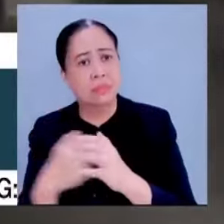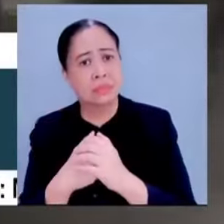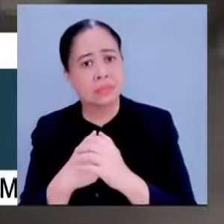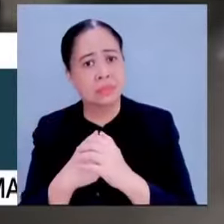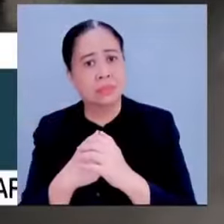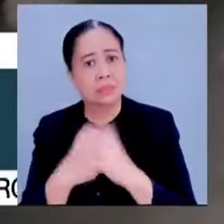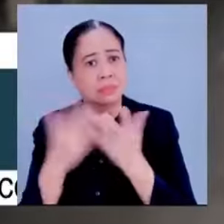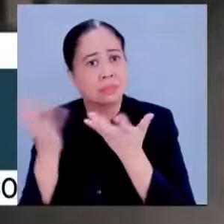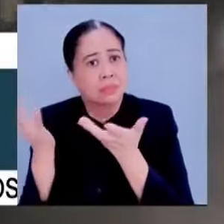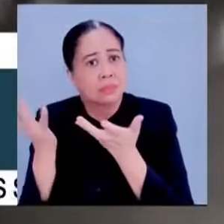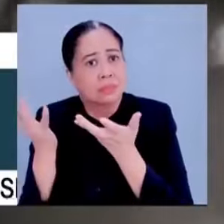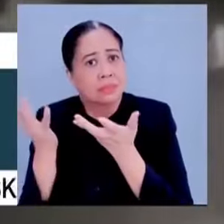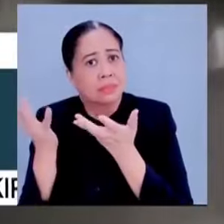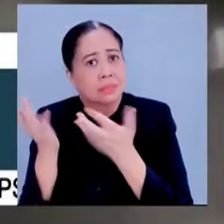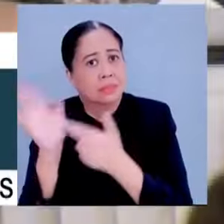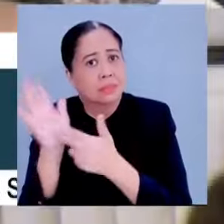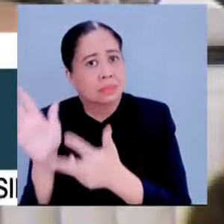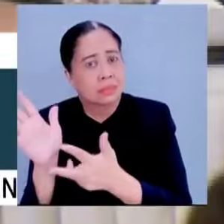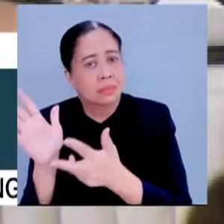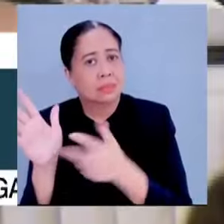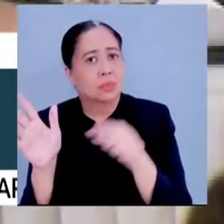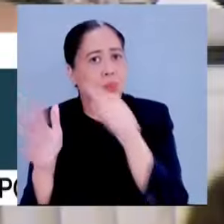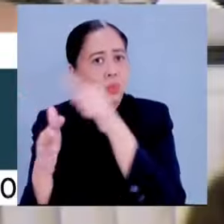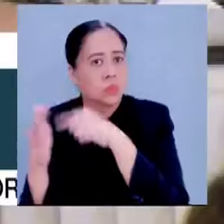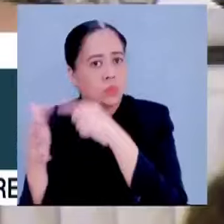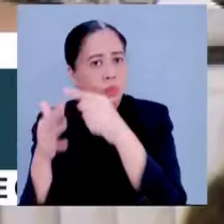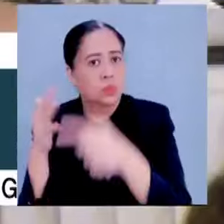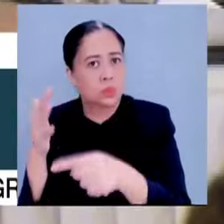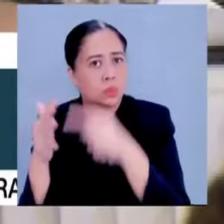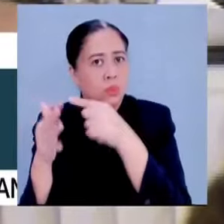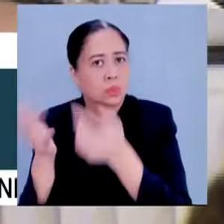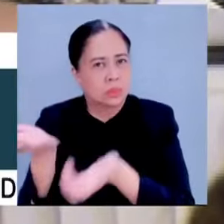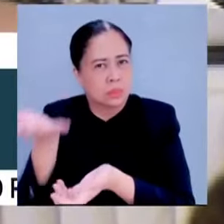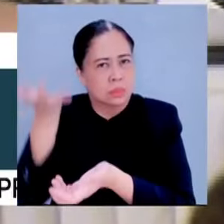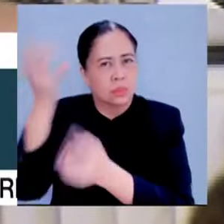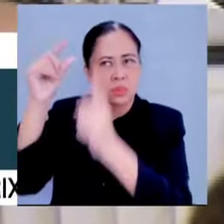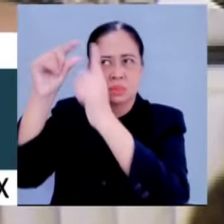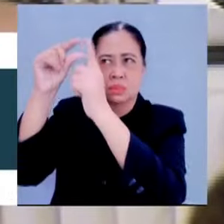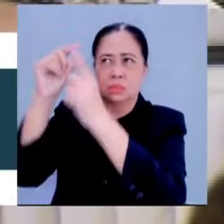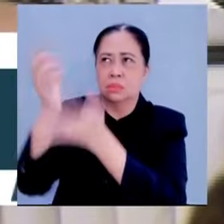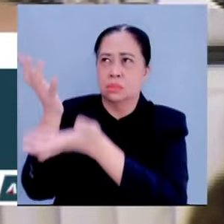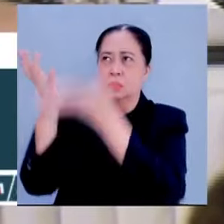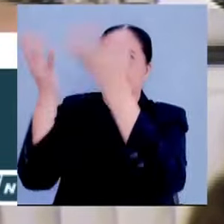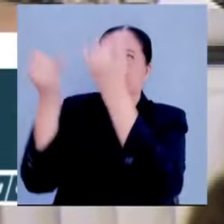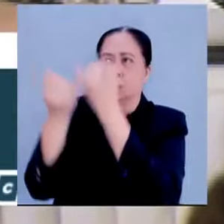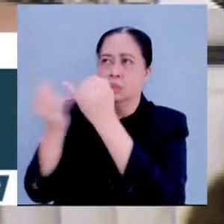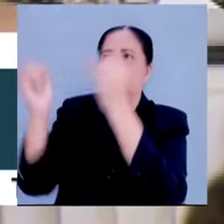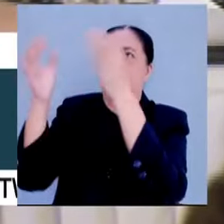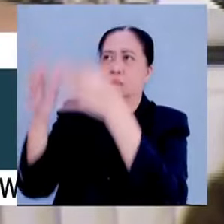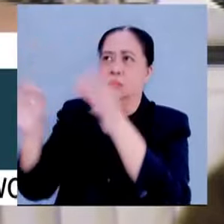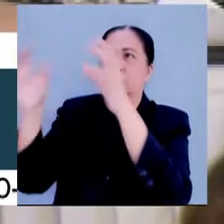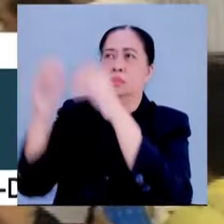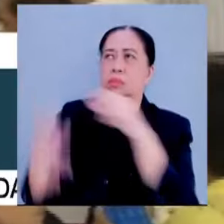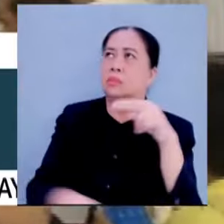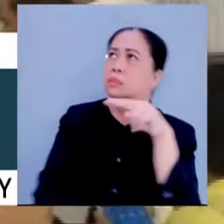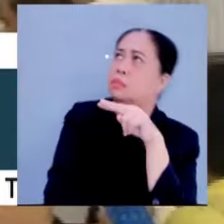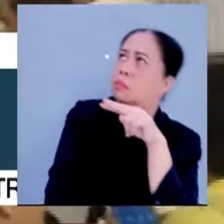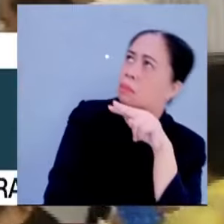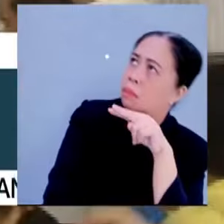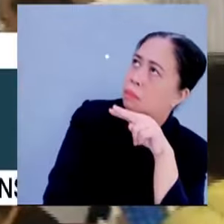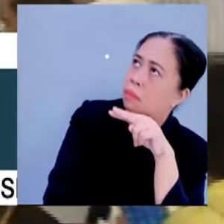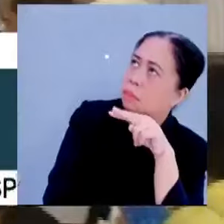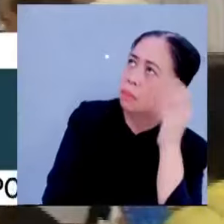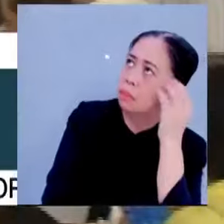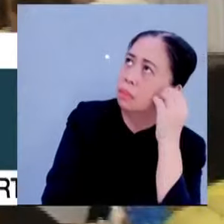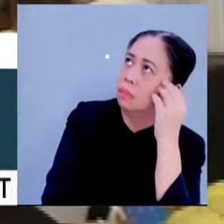just representing those highfalutin ideas and ideals or values. Now,